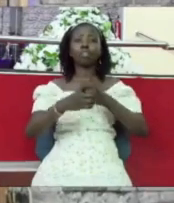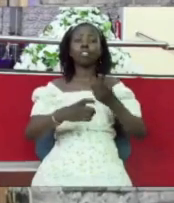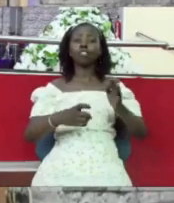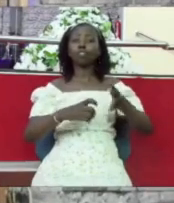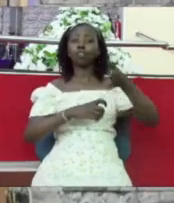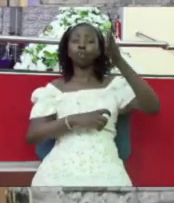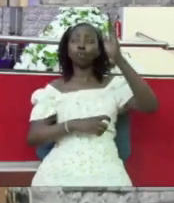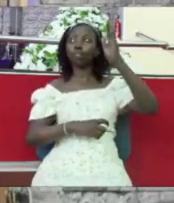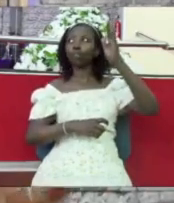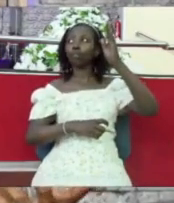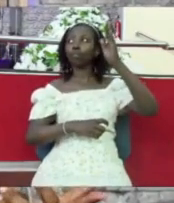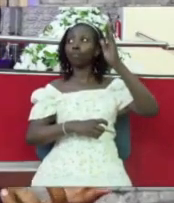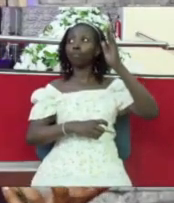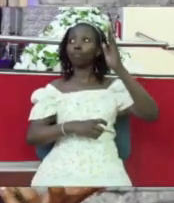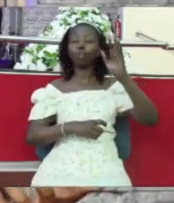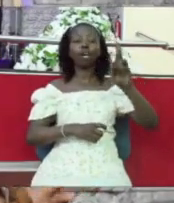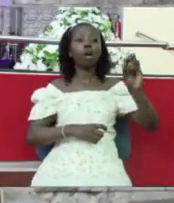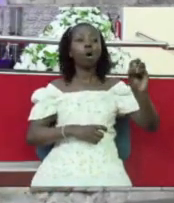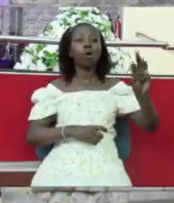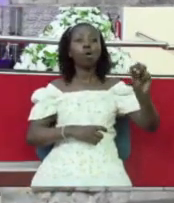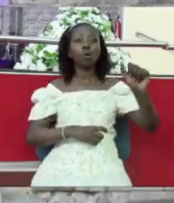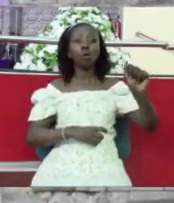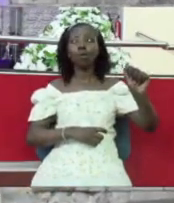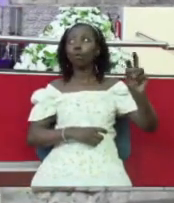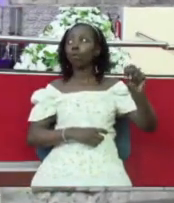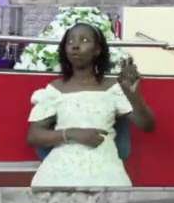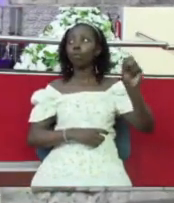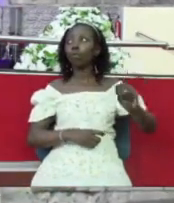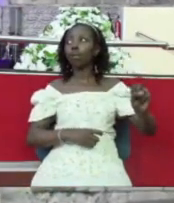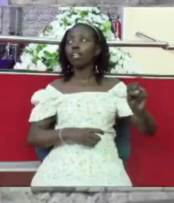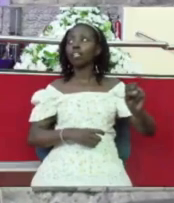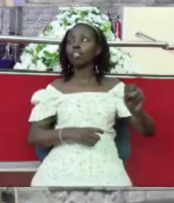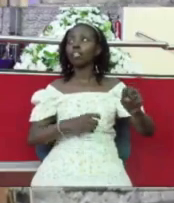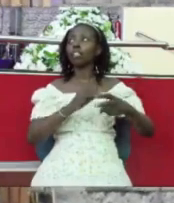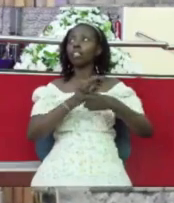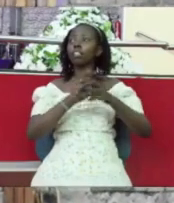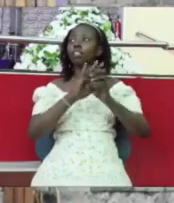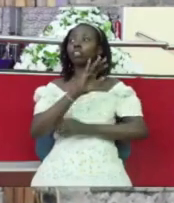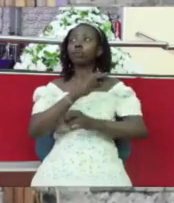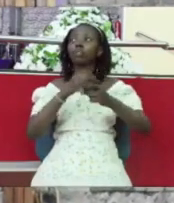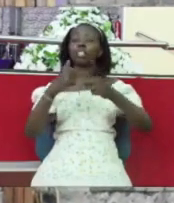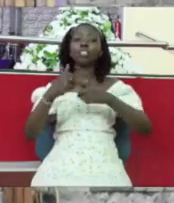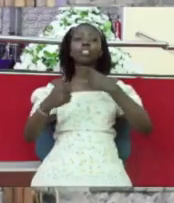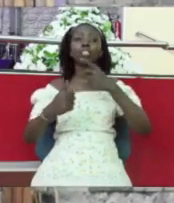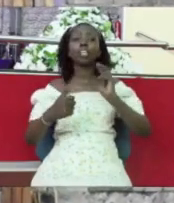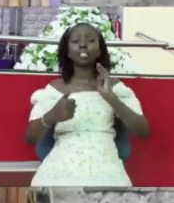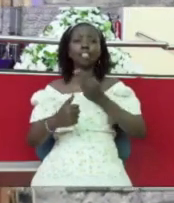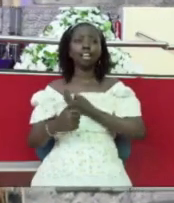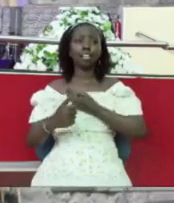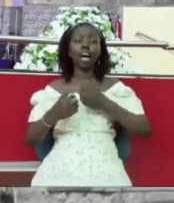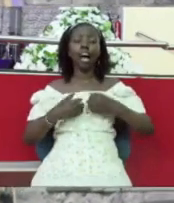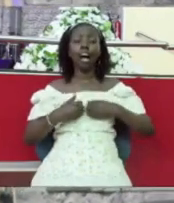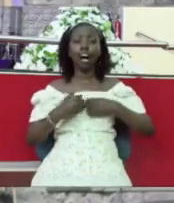hutapokea ile zawadi ya Mungu, Romans 6:23 tells us, Warumi 6:23 inasema, that there is a wage for sin. Ya kwamba